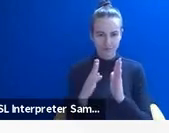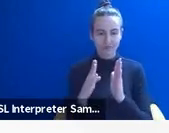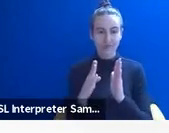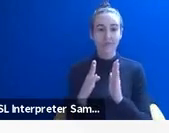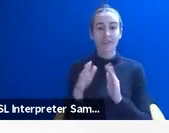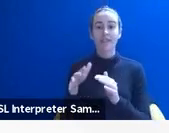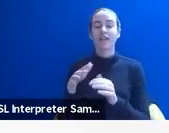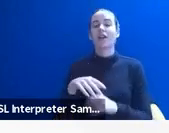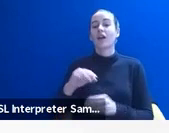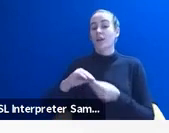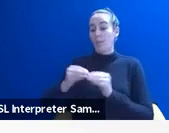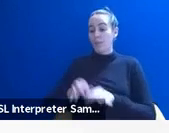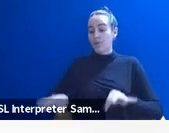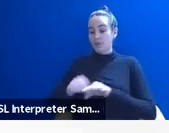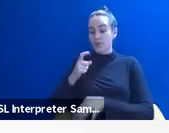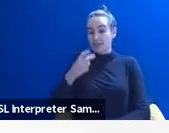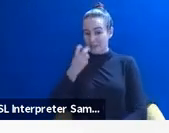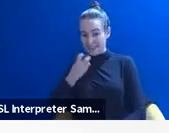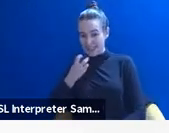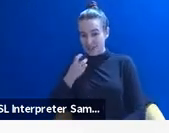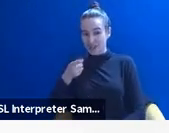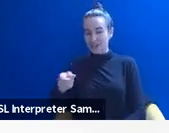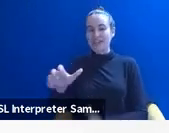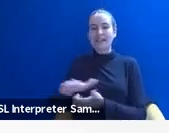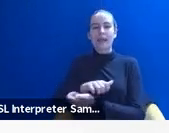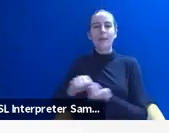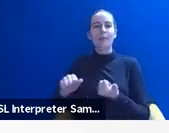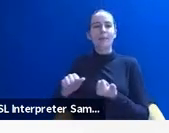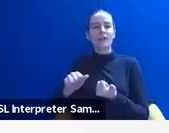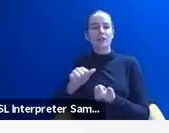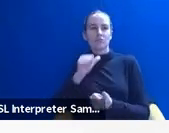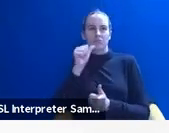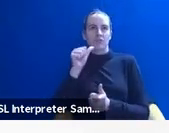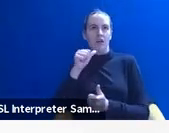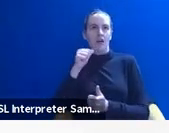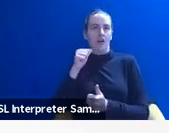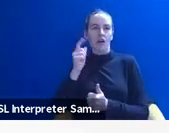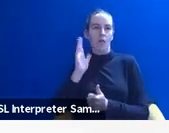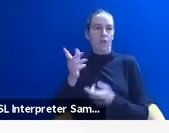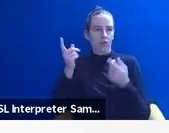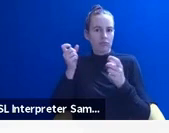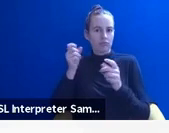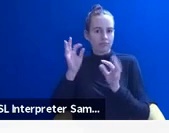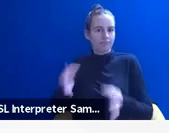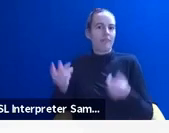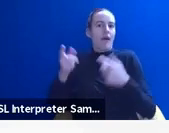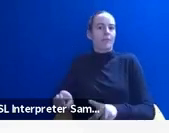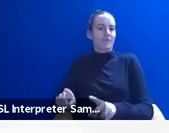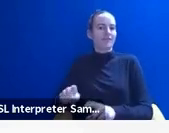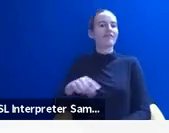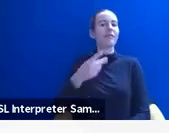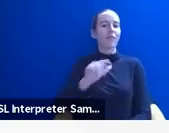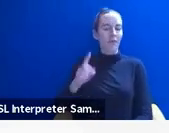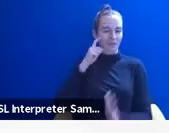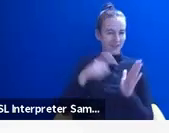though, damage there is not necessarily inevitable. So as I saw from our poll there, it was about a good split in terms of people that